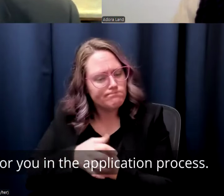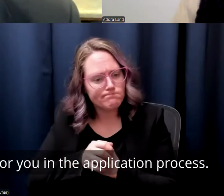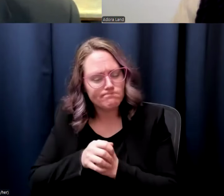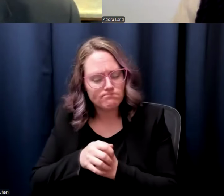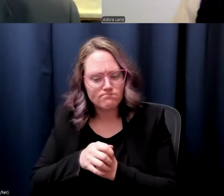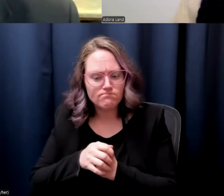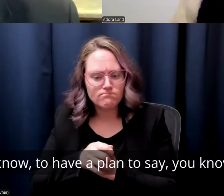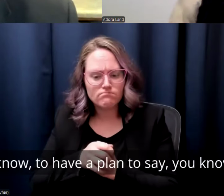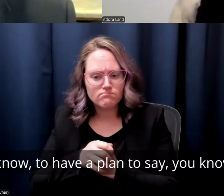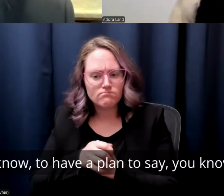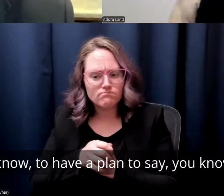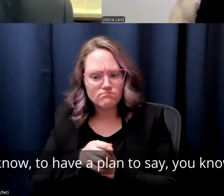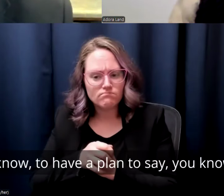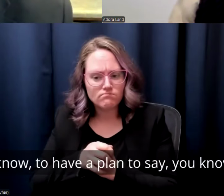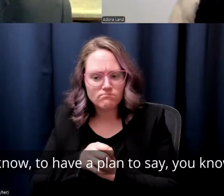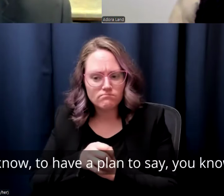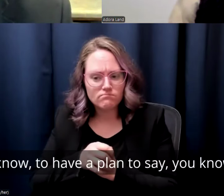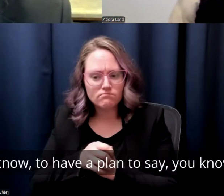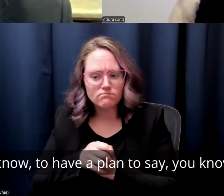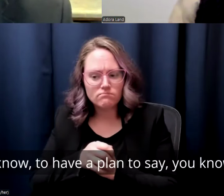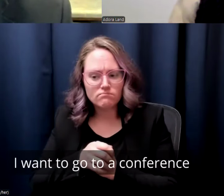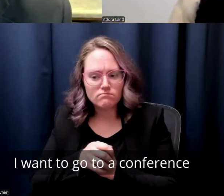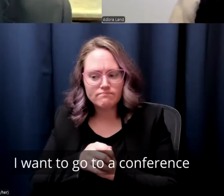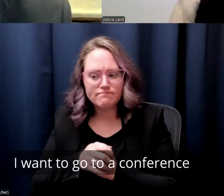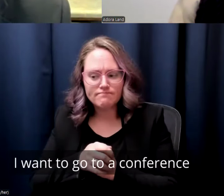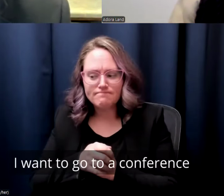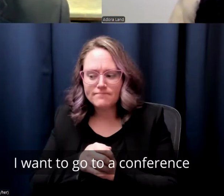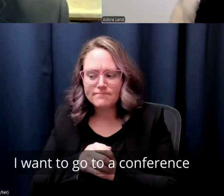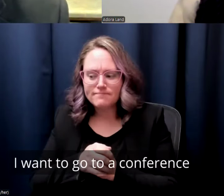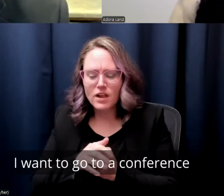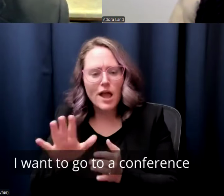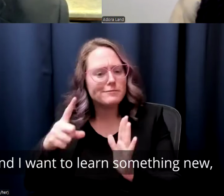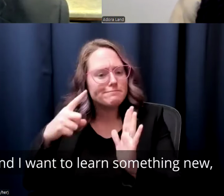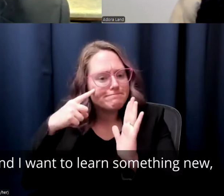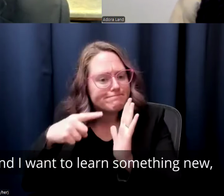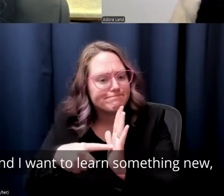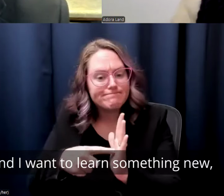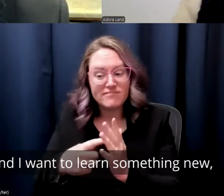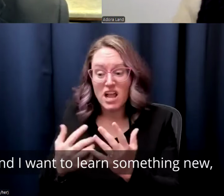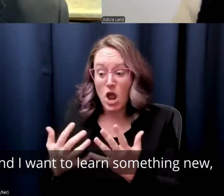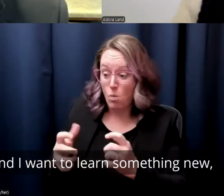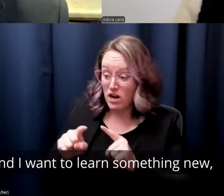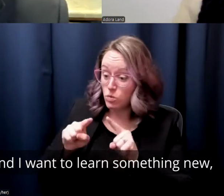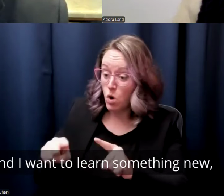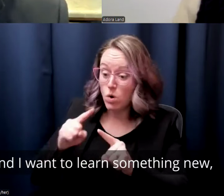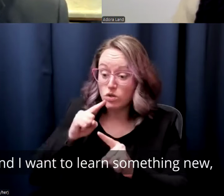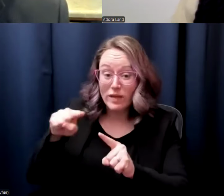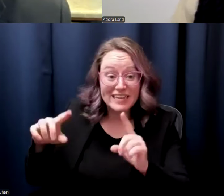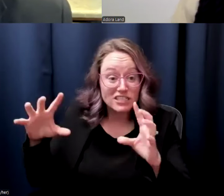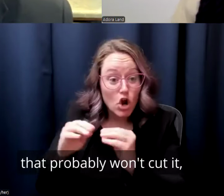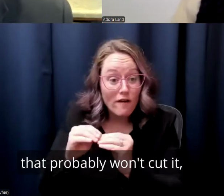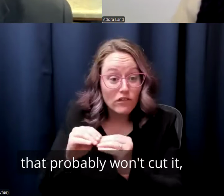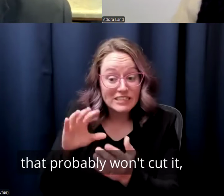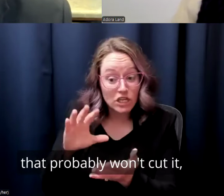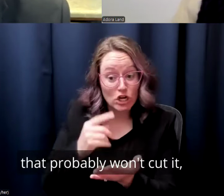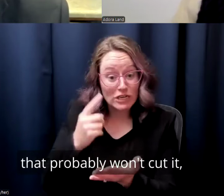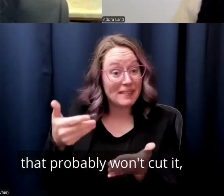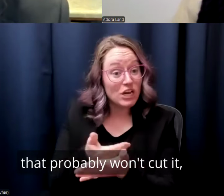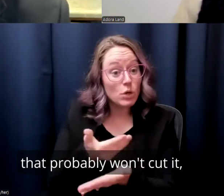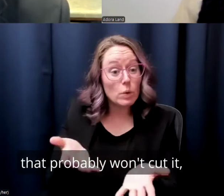process. To have a plan to say, I want to go to a conference and I want to learn something new.